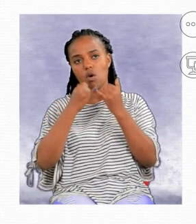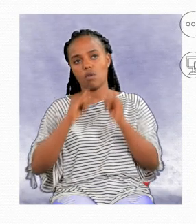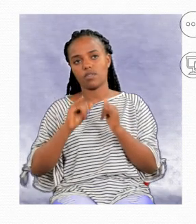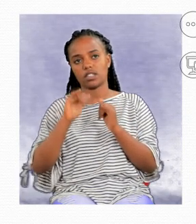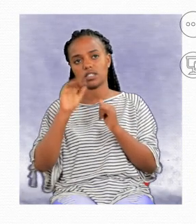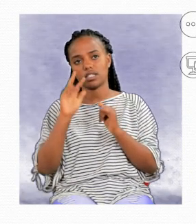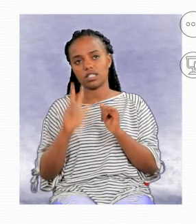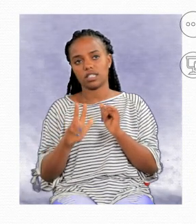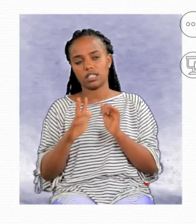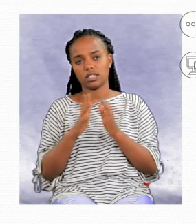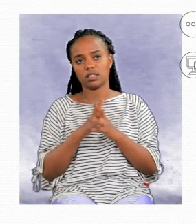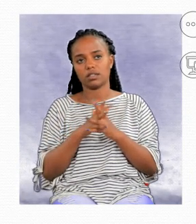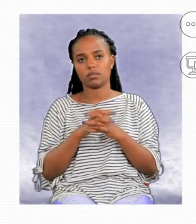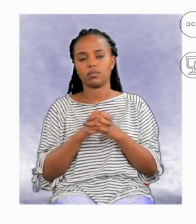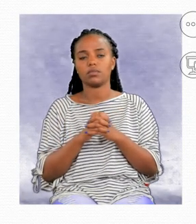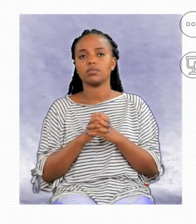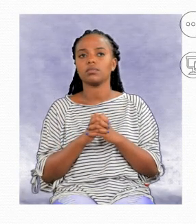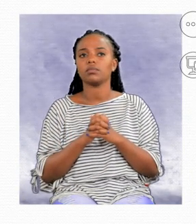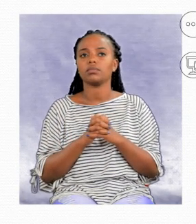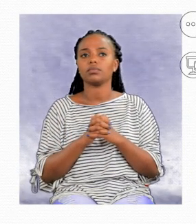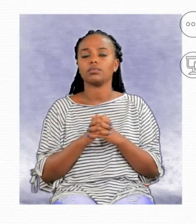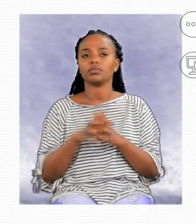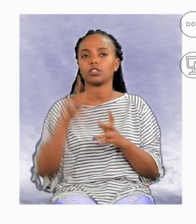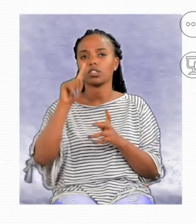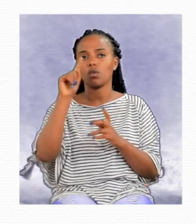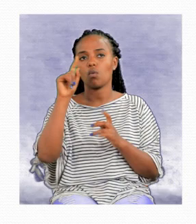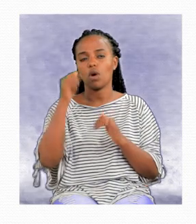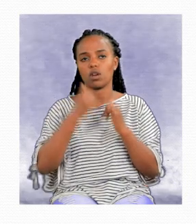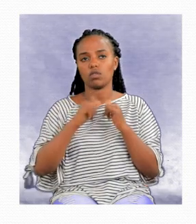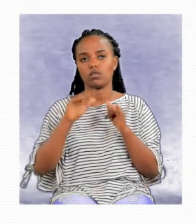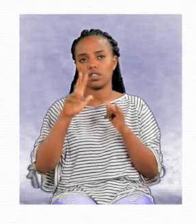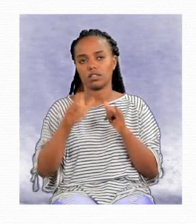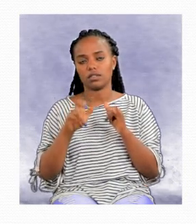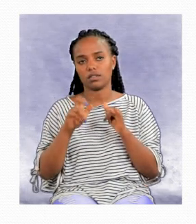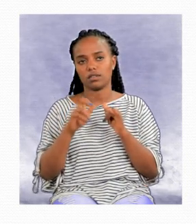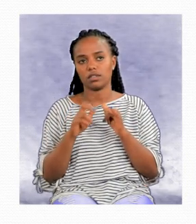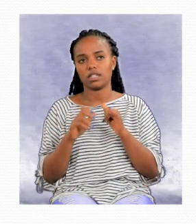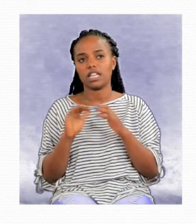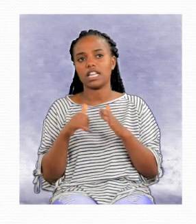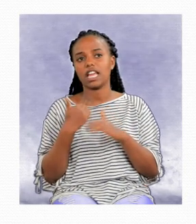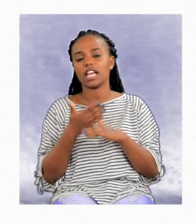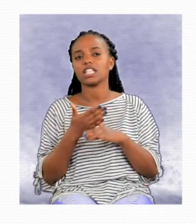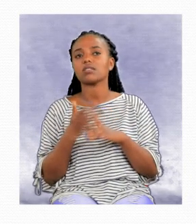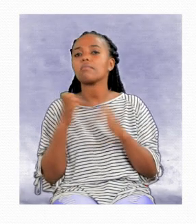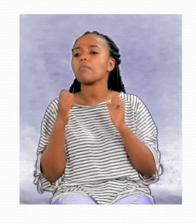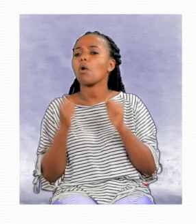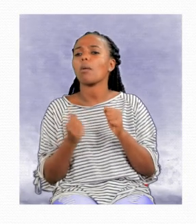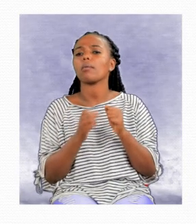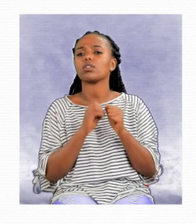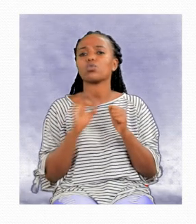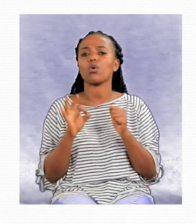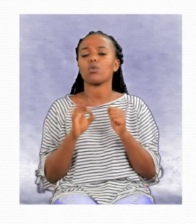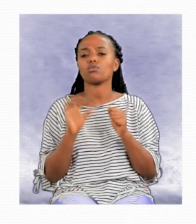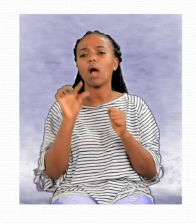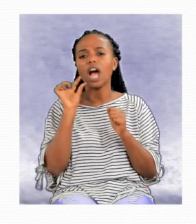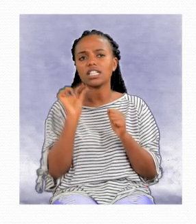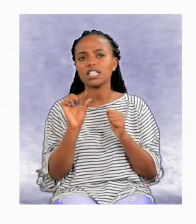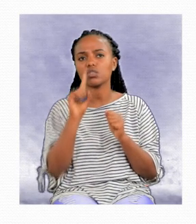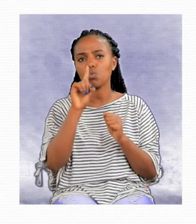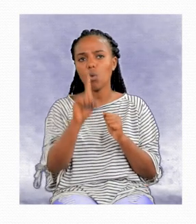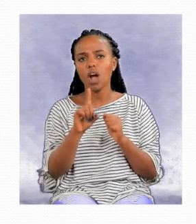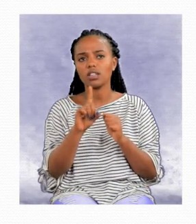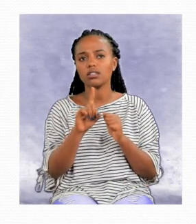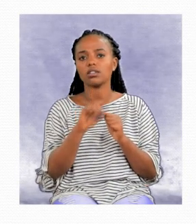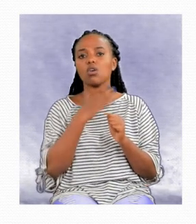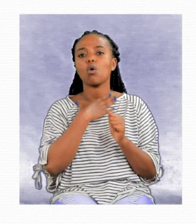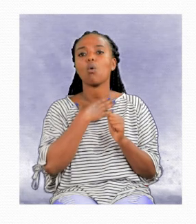over 30. Now, next. Okay, next, probability of at least one